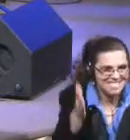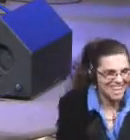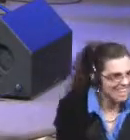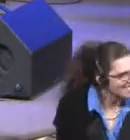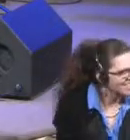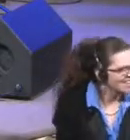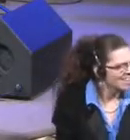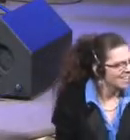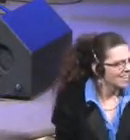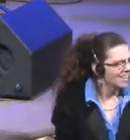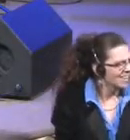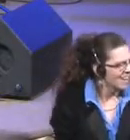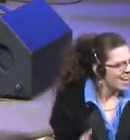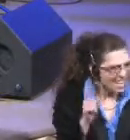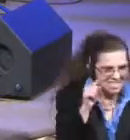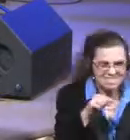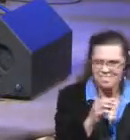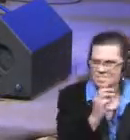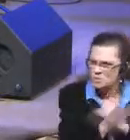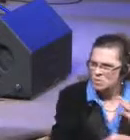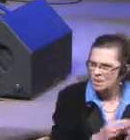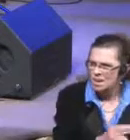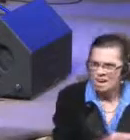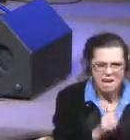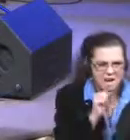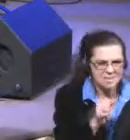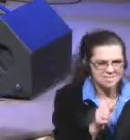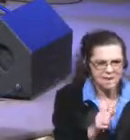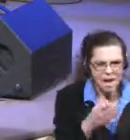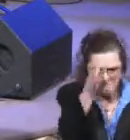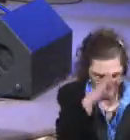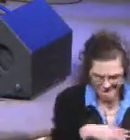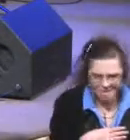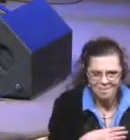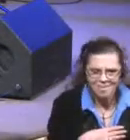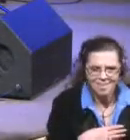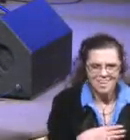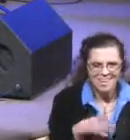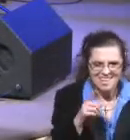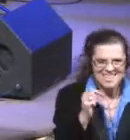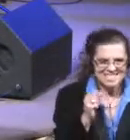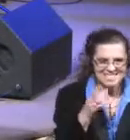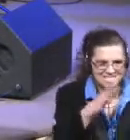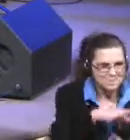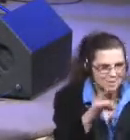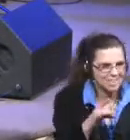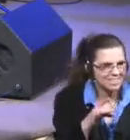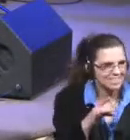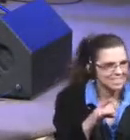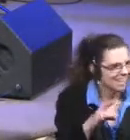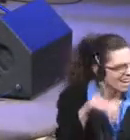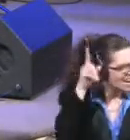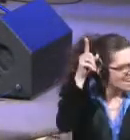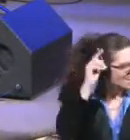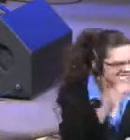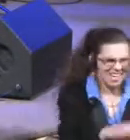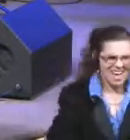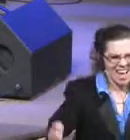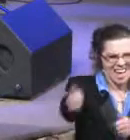He's the centerpiece of civilization. He's unparalleled. He's unprecedented. He's the loftiest idea in literature. He's the